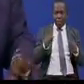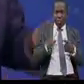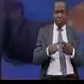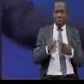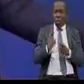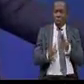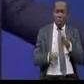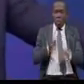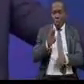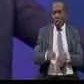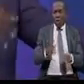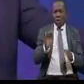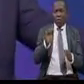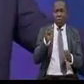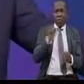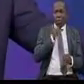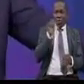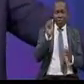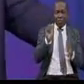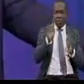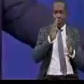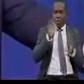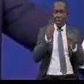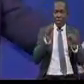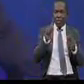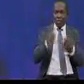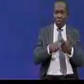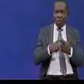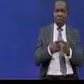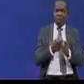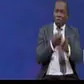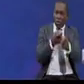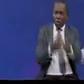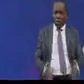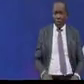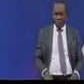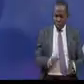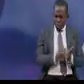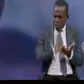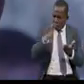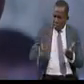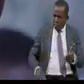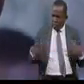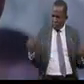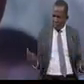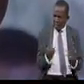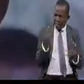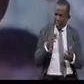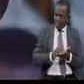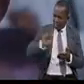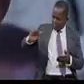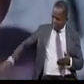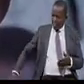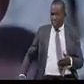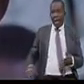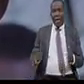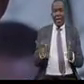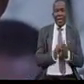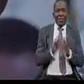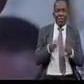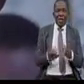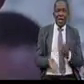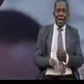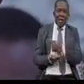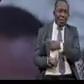the baggage. But you take them away and now you will run. You will cross